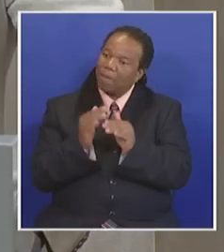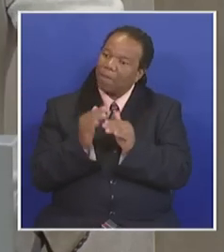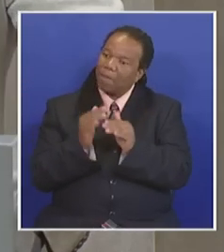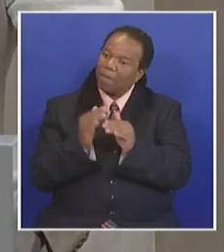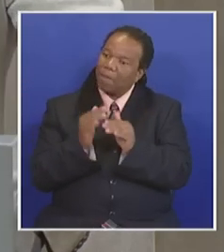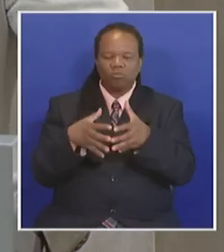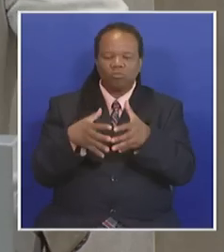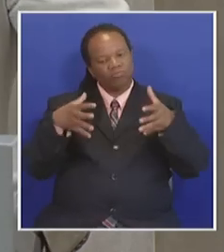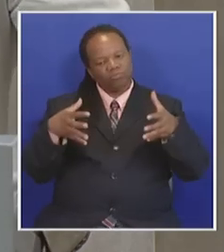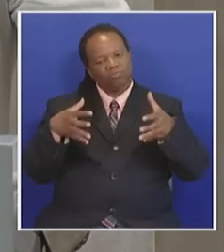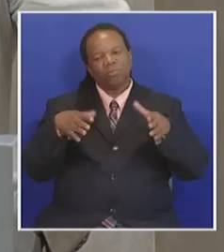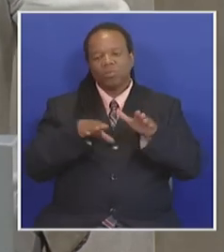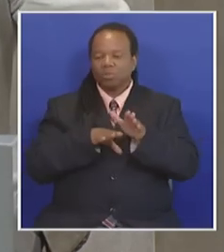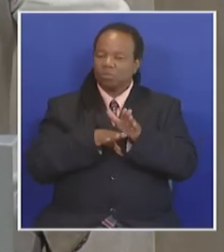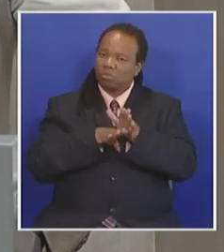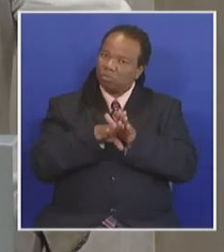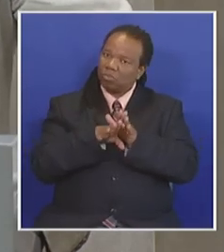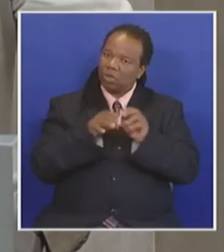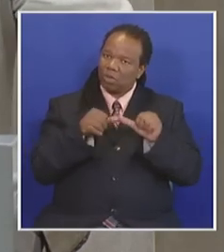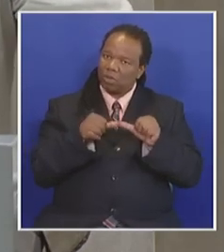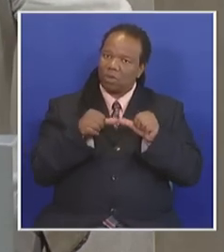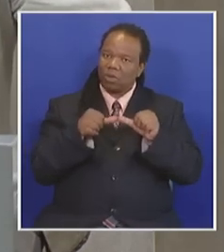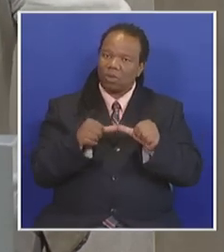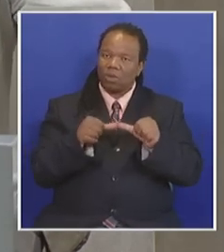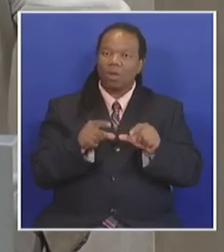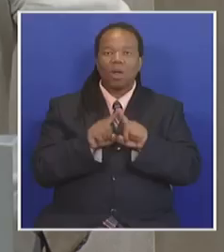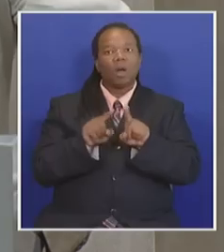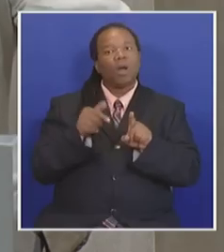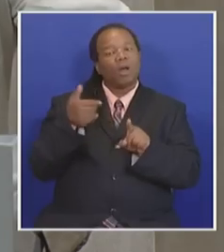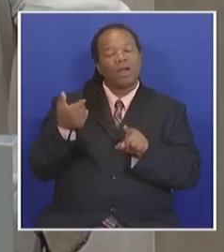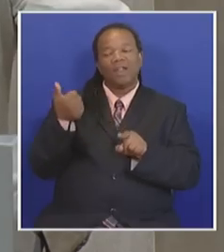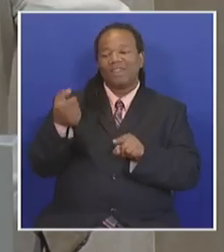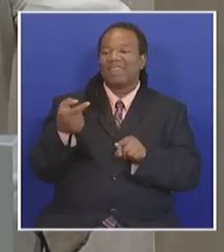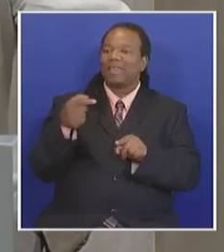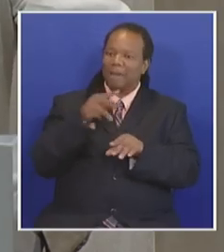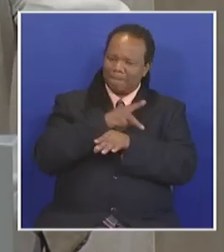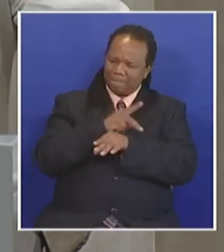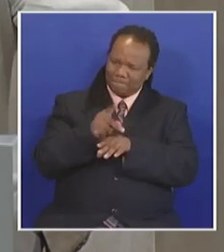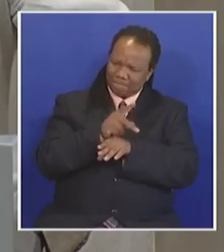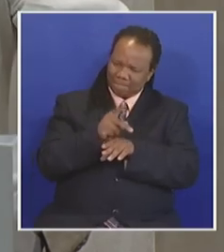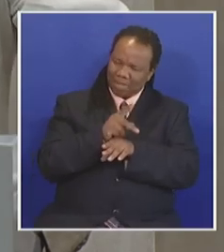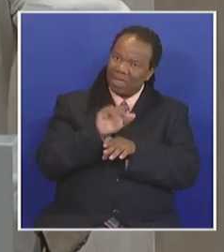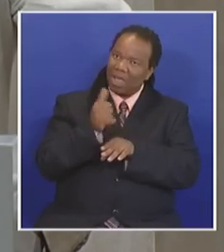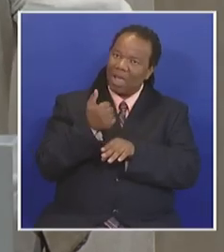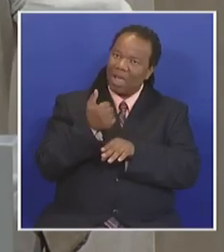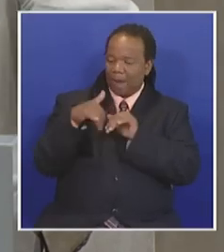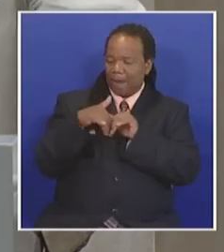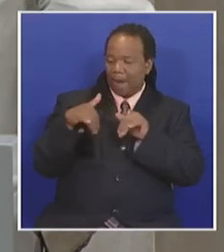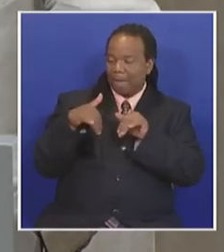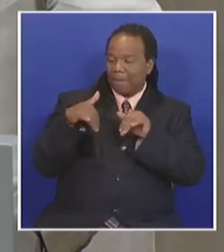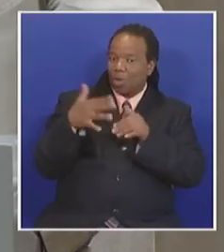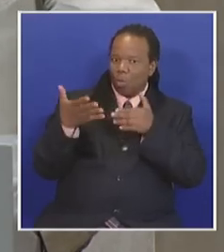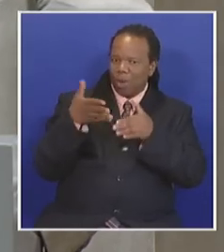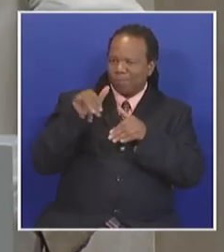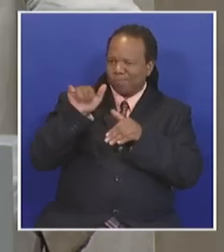more prosperous, and more stable. The institutional framework of apartheid patterns was so entrenched in our communities that